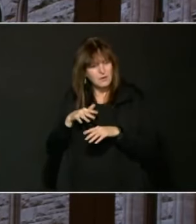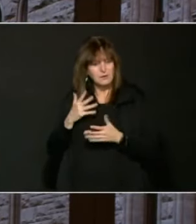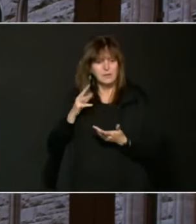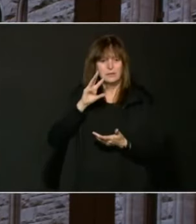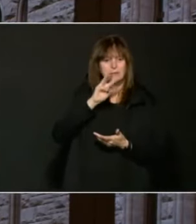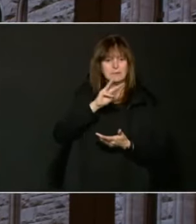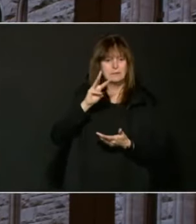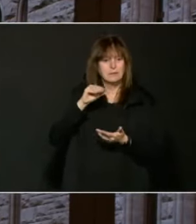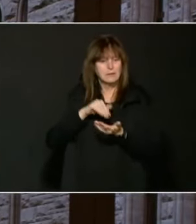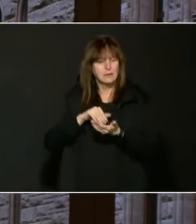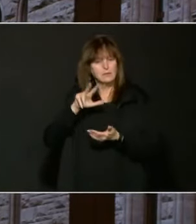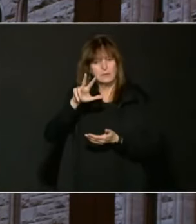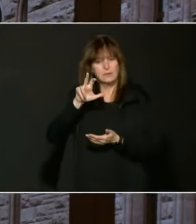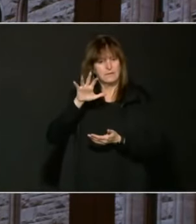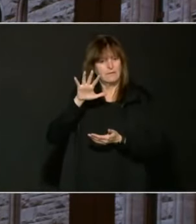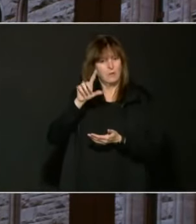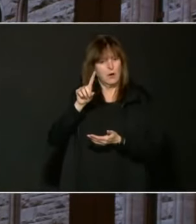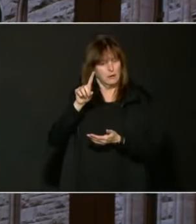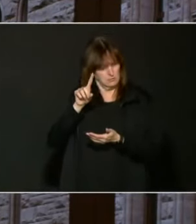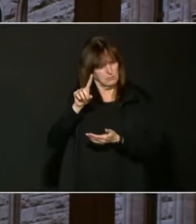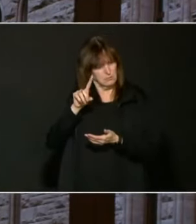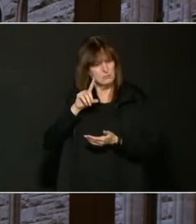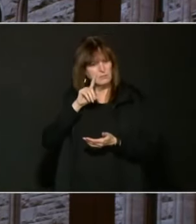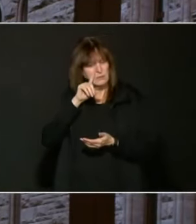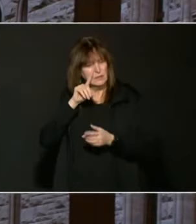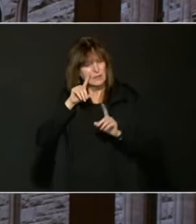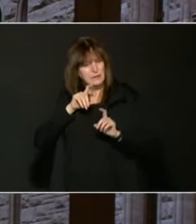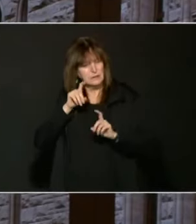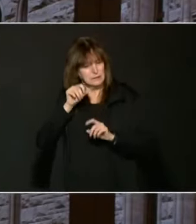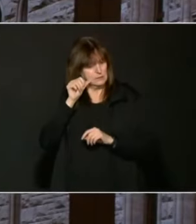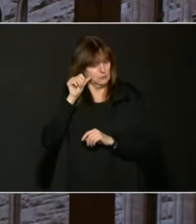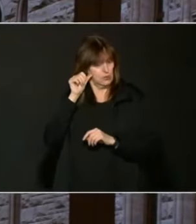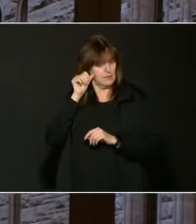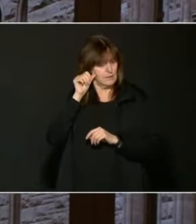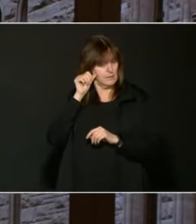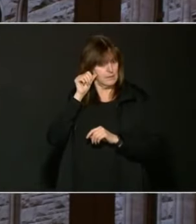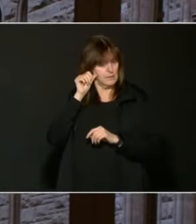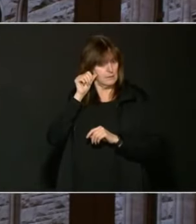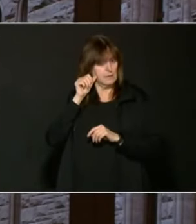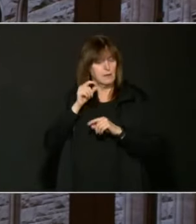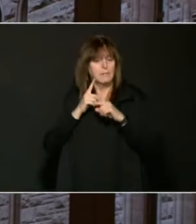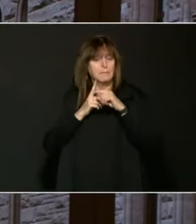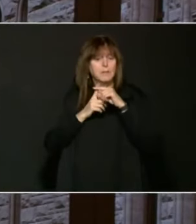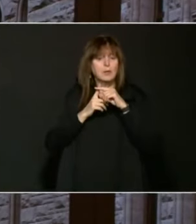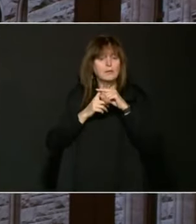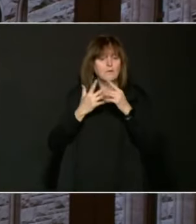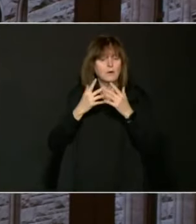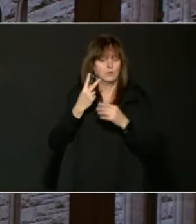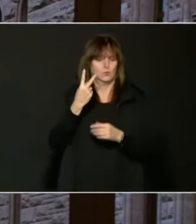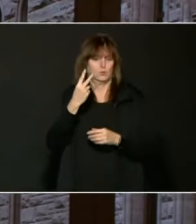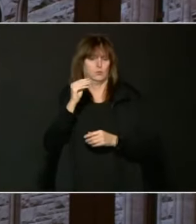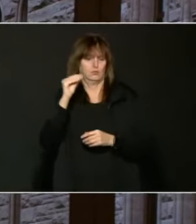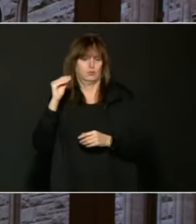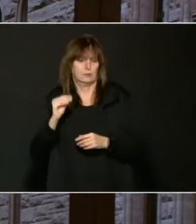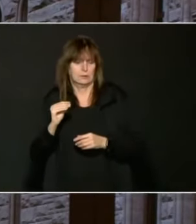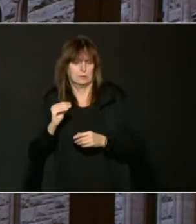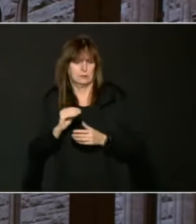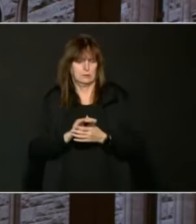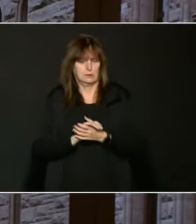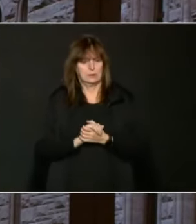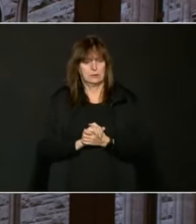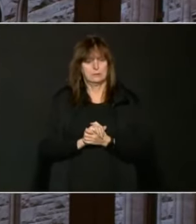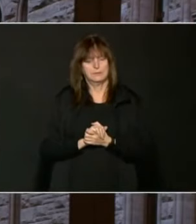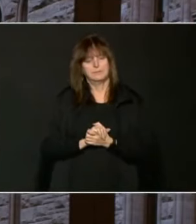66,351 tests for yesterday, which was reported today as a positivity rate of down to 2%. We're